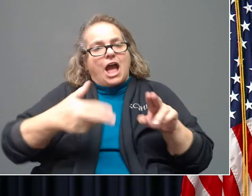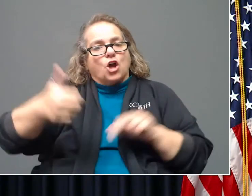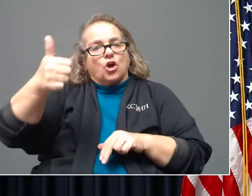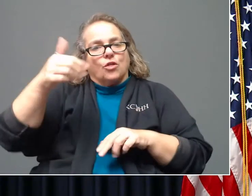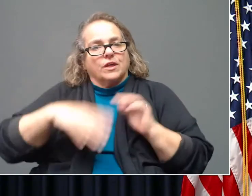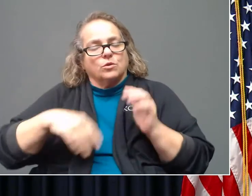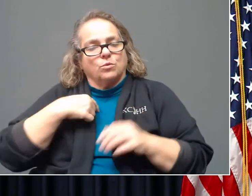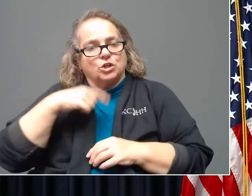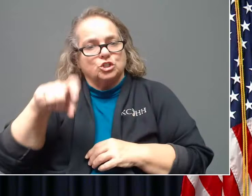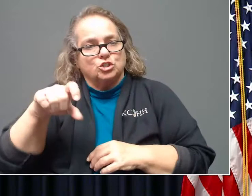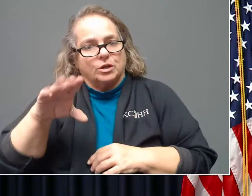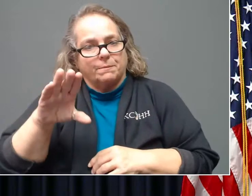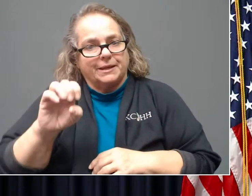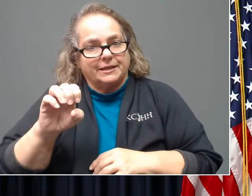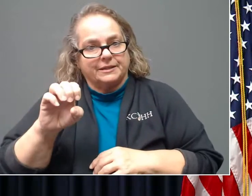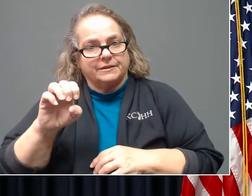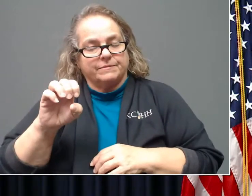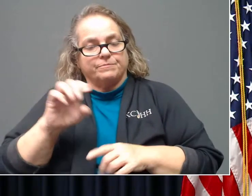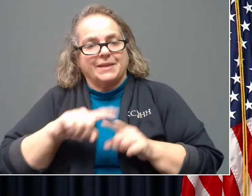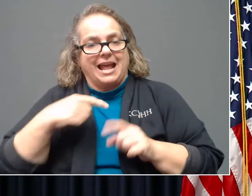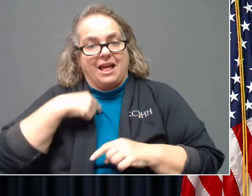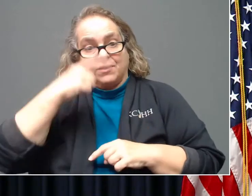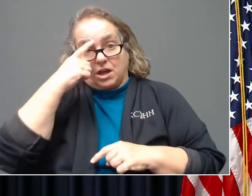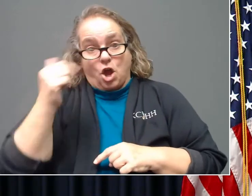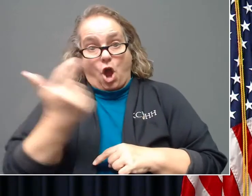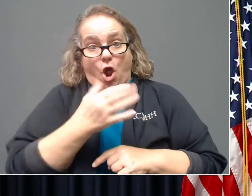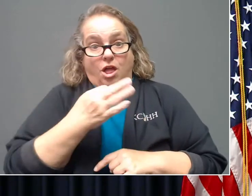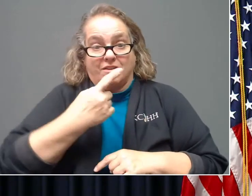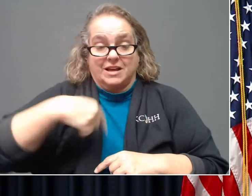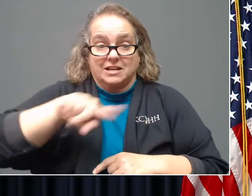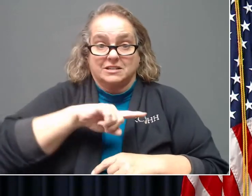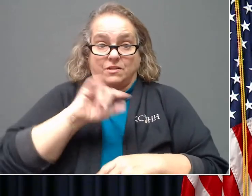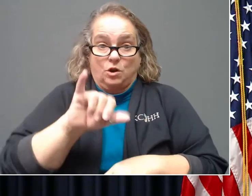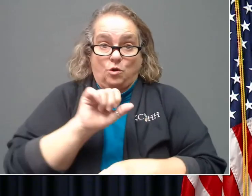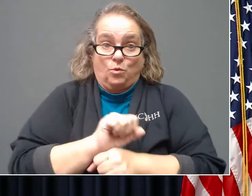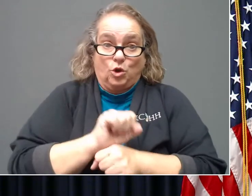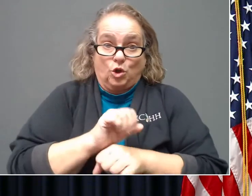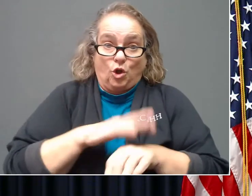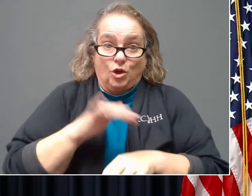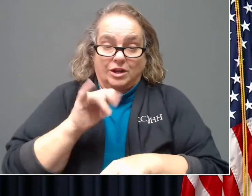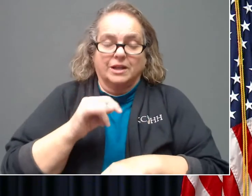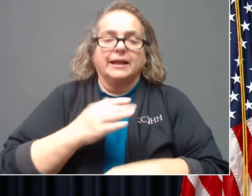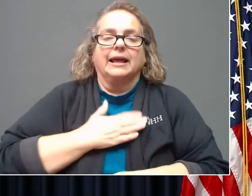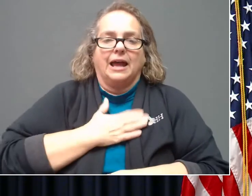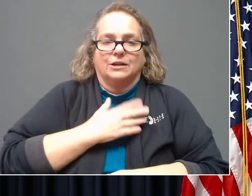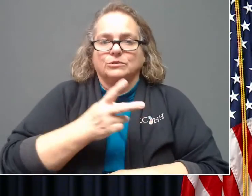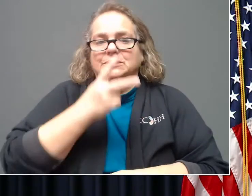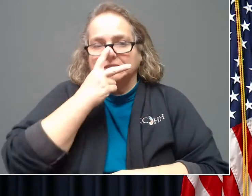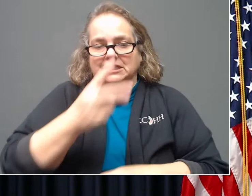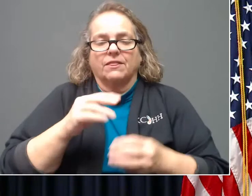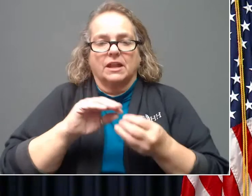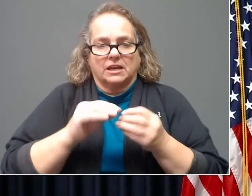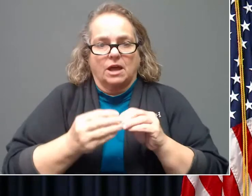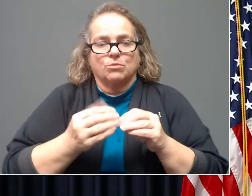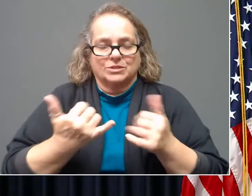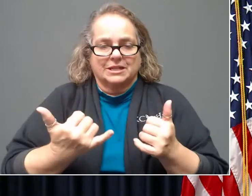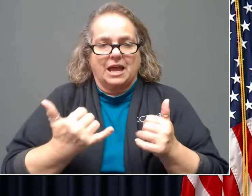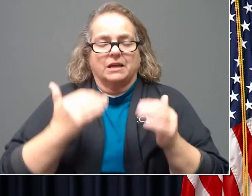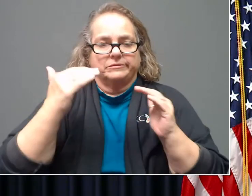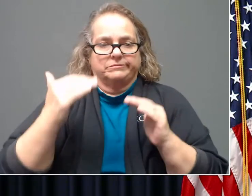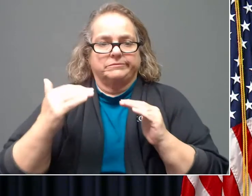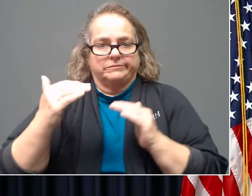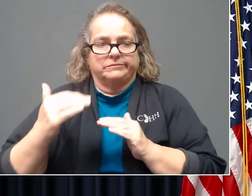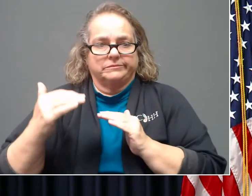think that all of us that are working on this are glad to see the numbers coming down. Today we